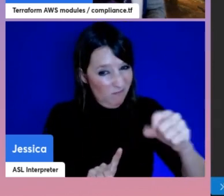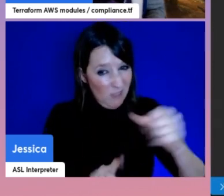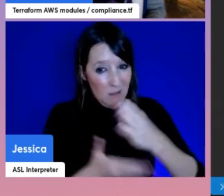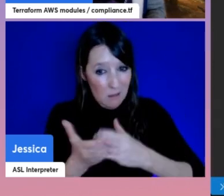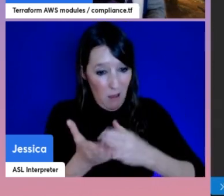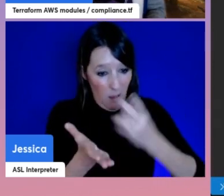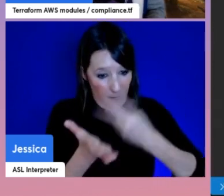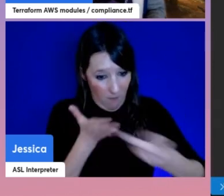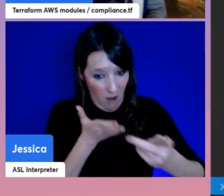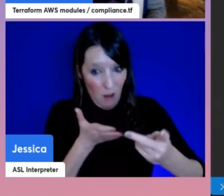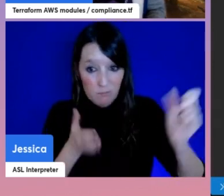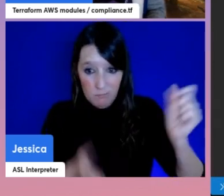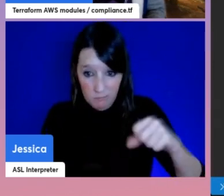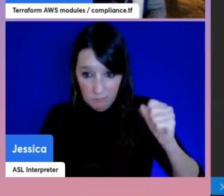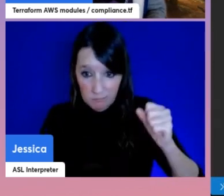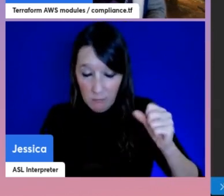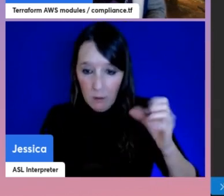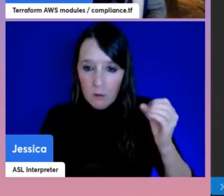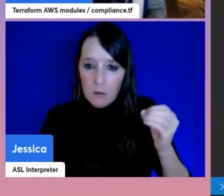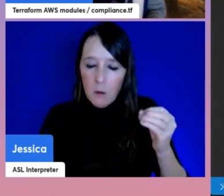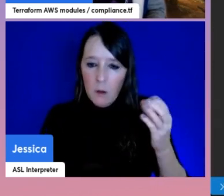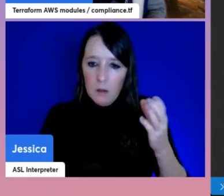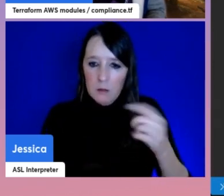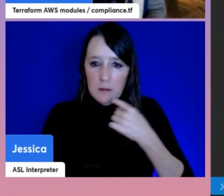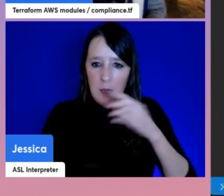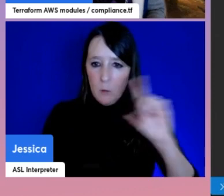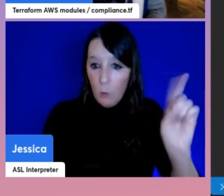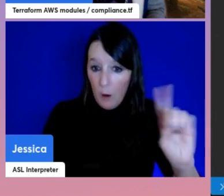check. And it says that inside of